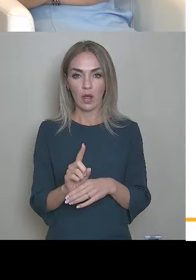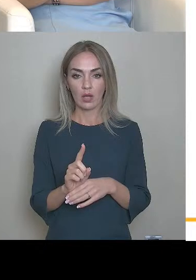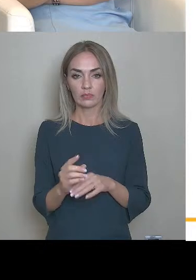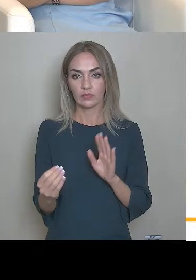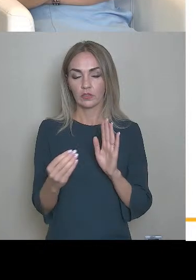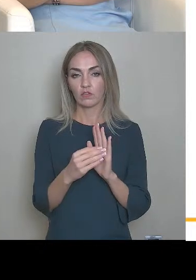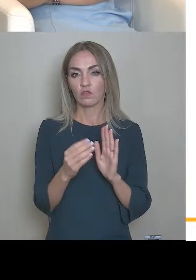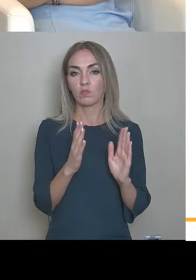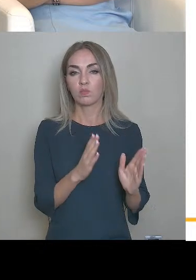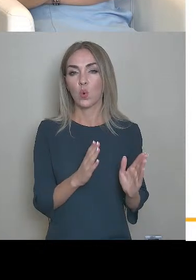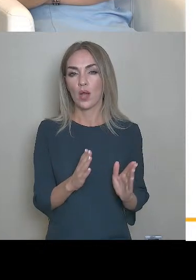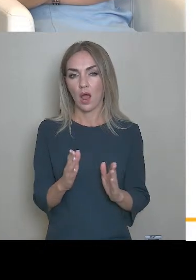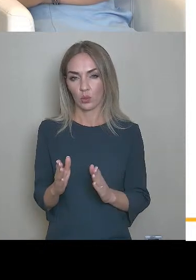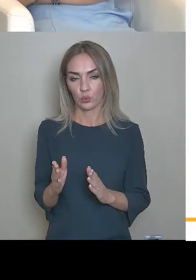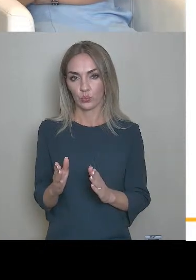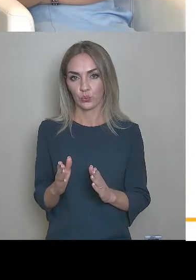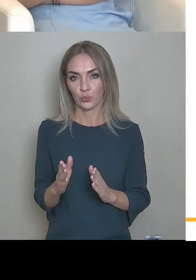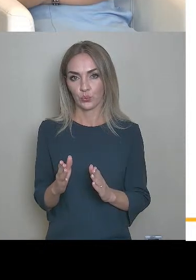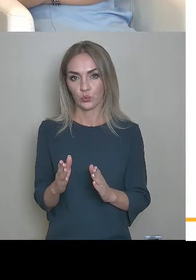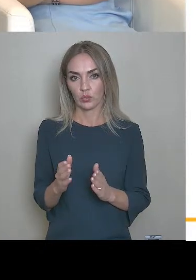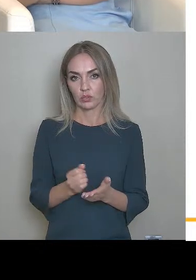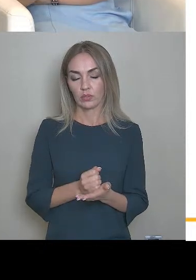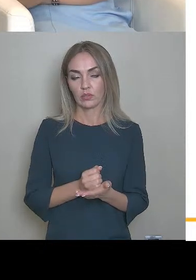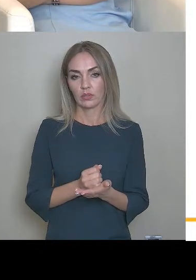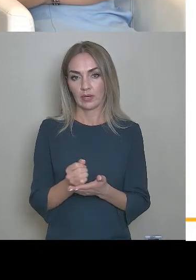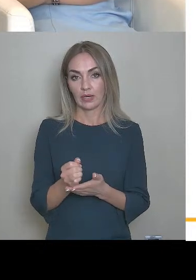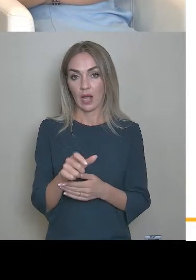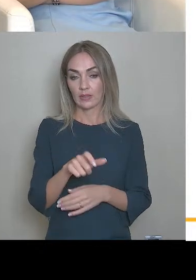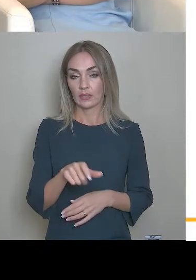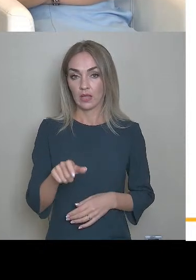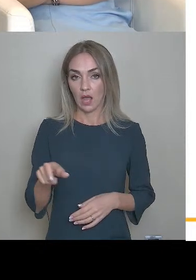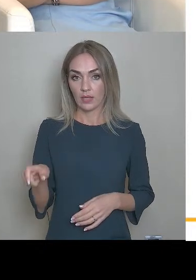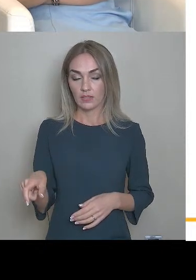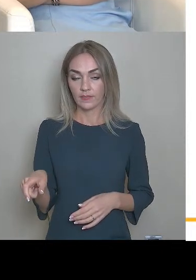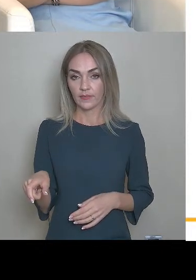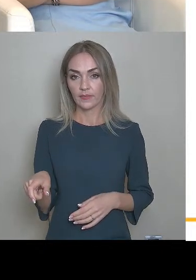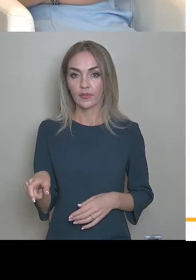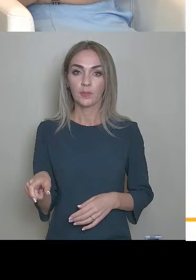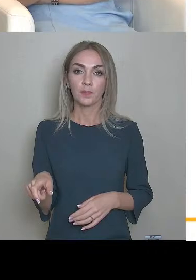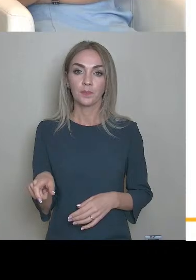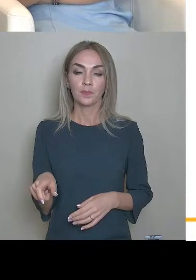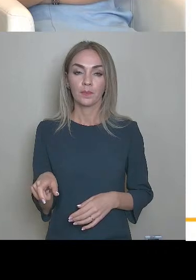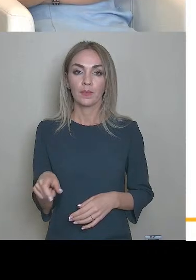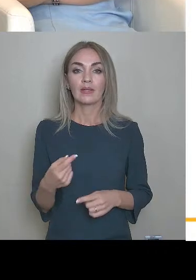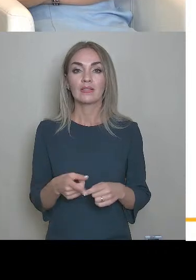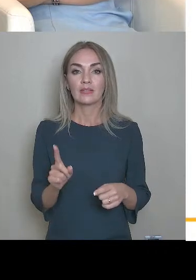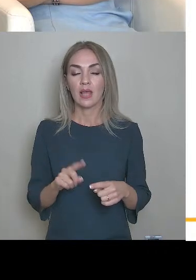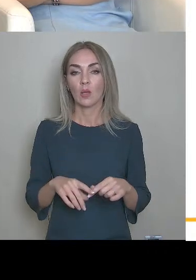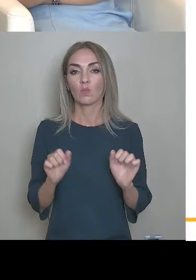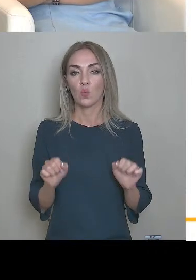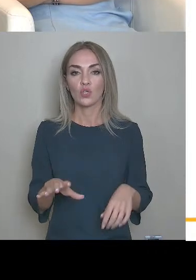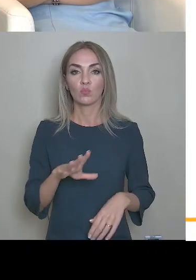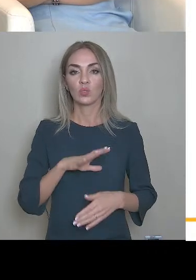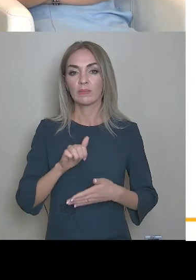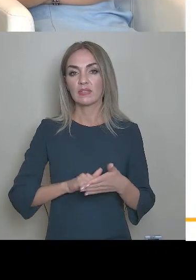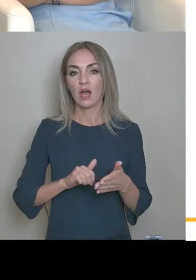the provision that is defined by the rules of procedure of nominating the candidates. This should be the